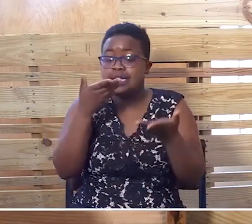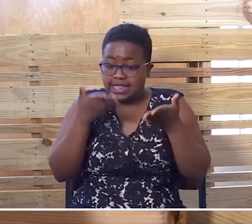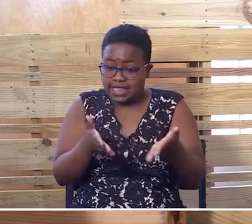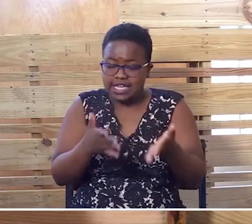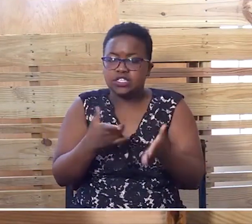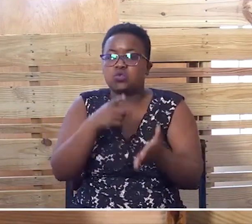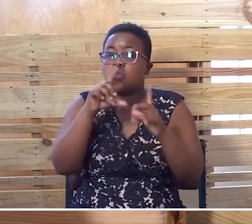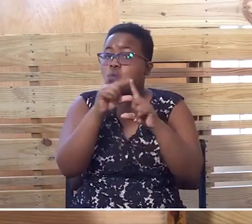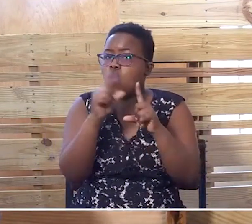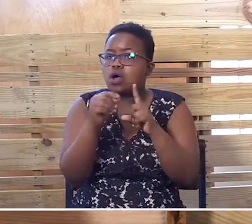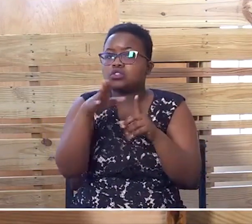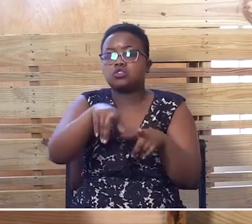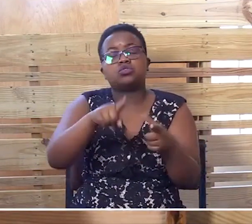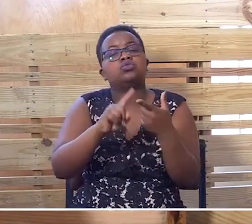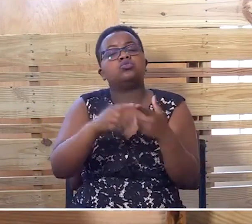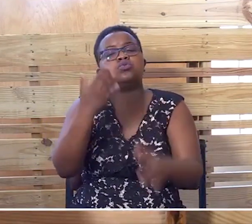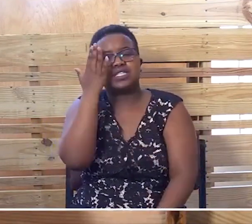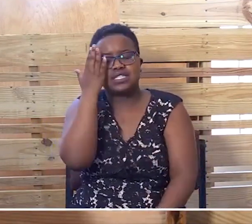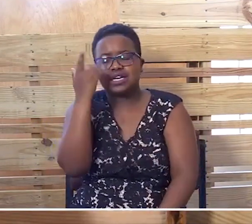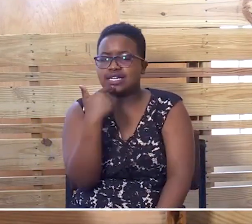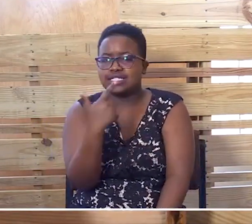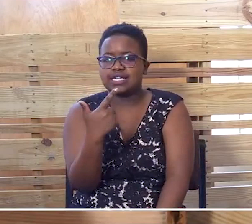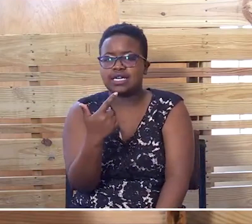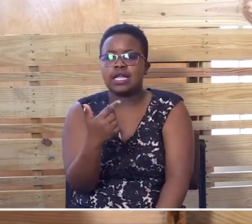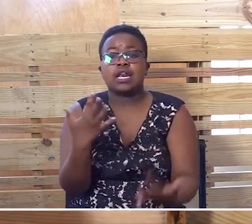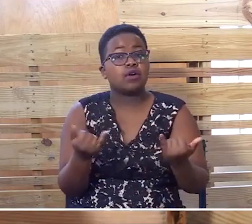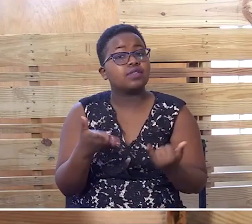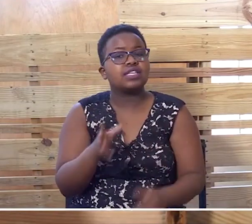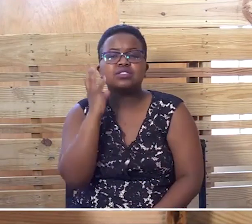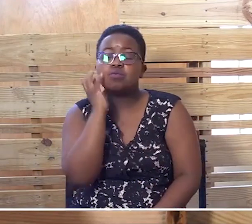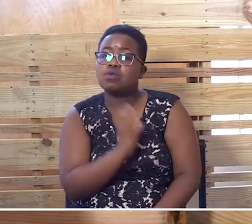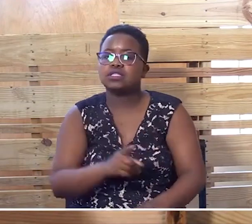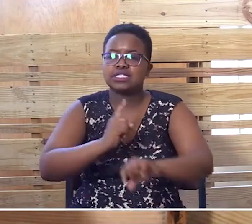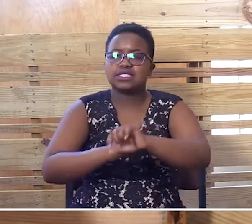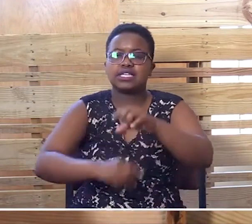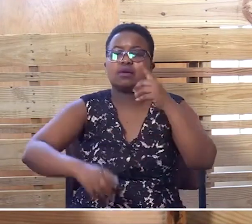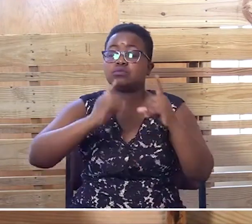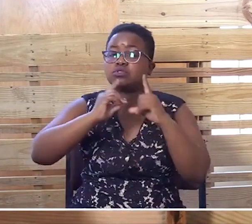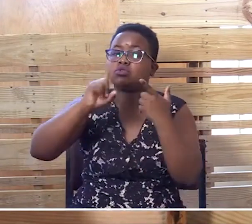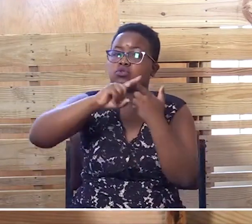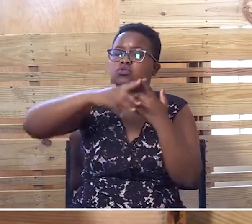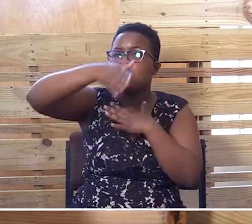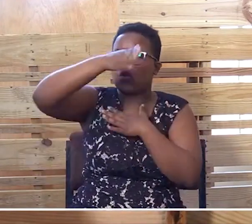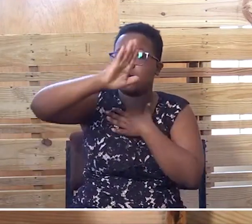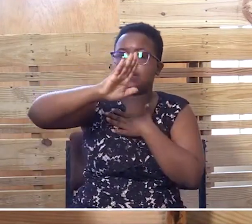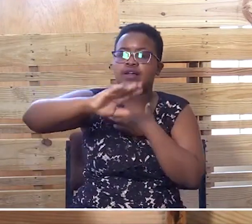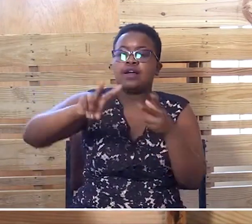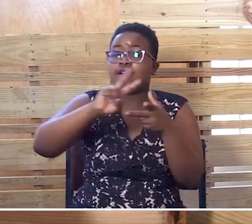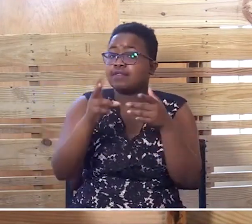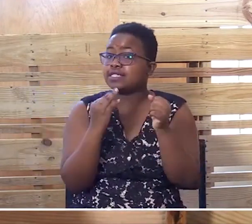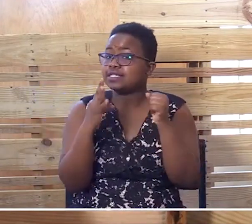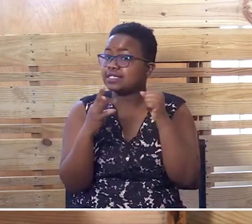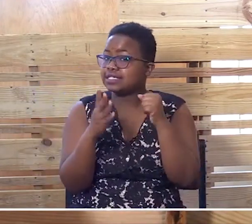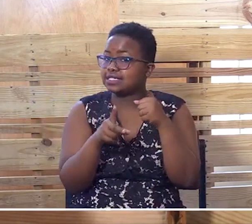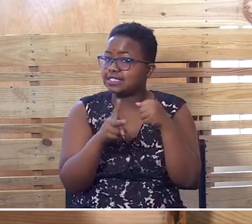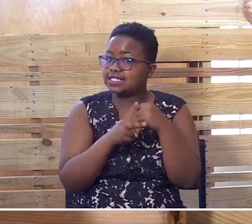the Israelites. So this is Moses being spoken to by God. And so Moses in verse 7 went